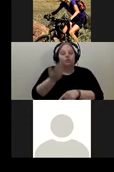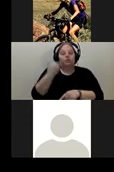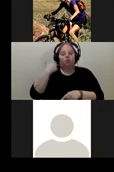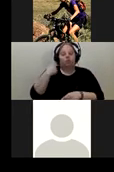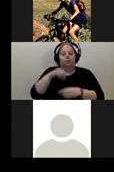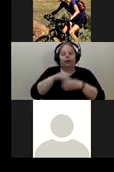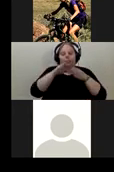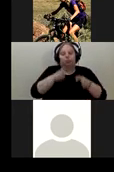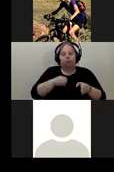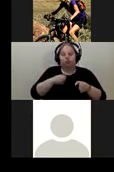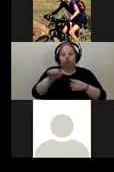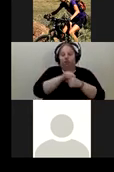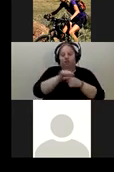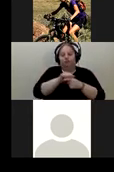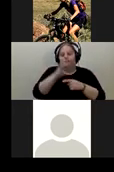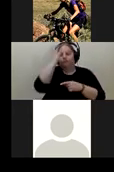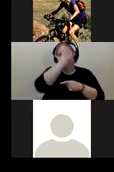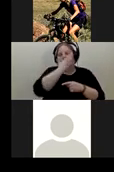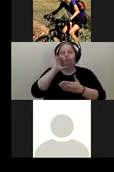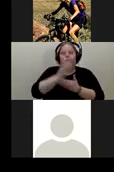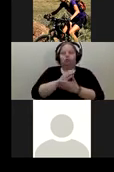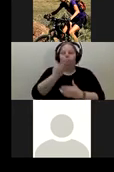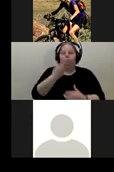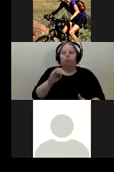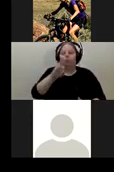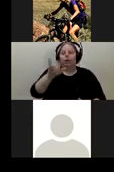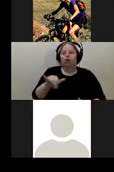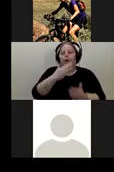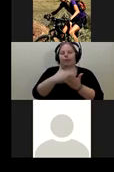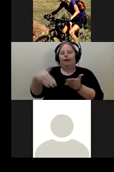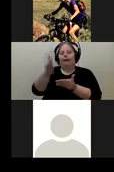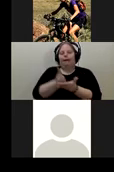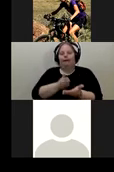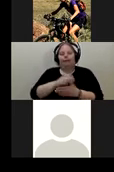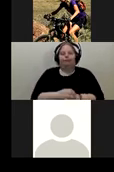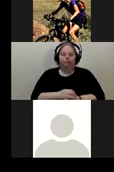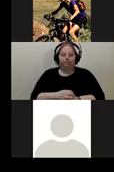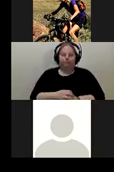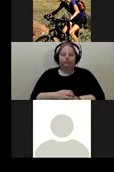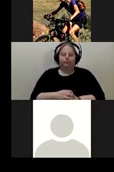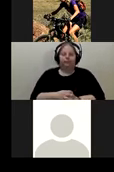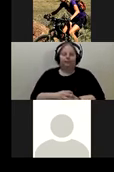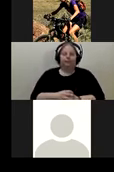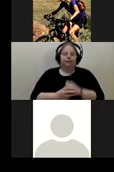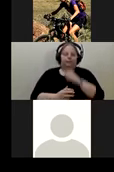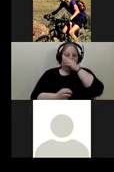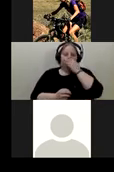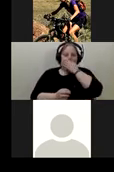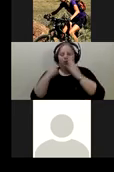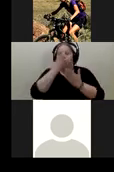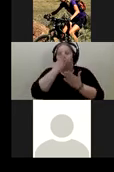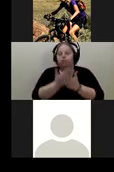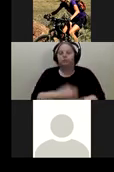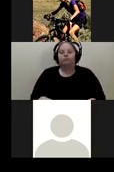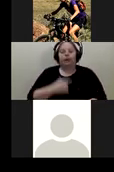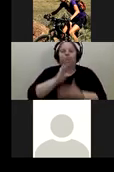trainings, this is a lovely picture of blueberry pie. And man, that looks really good right now. I'm getting